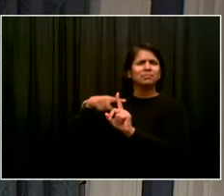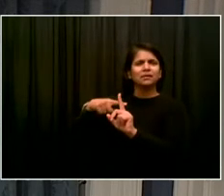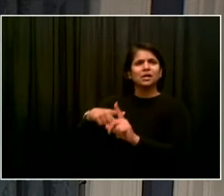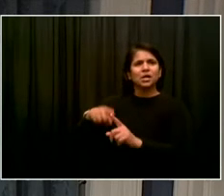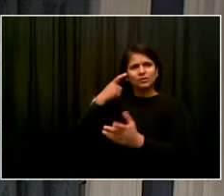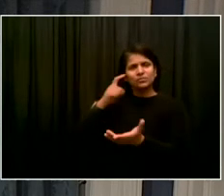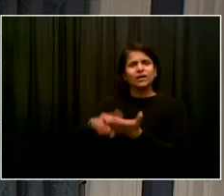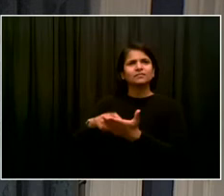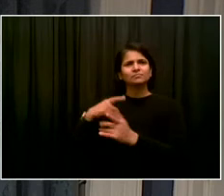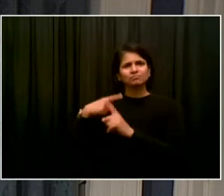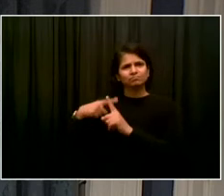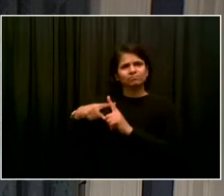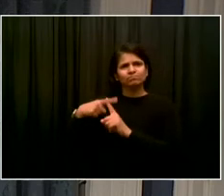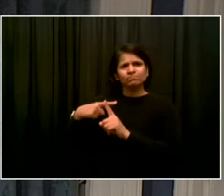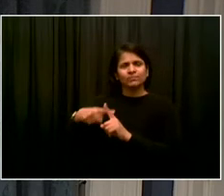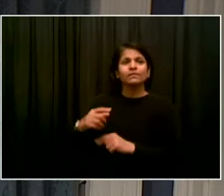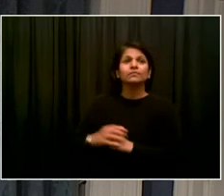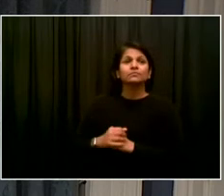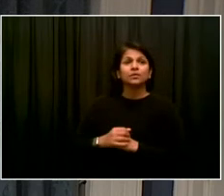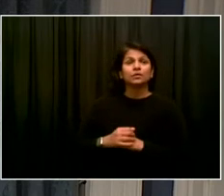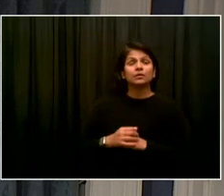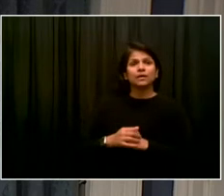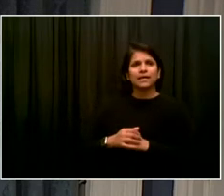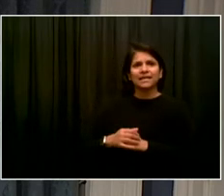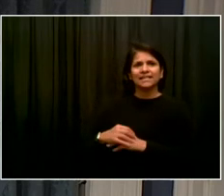Even though you play often characters who